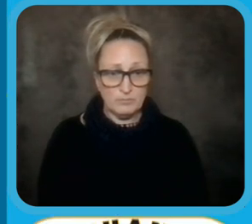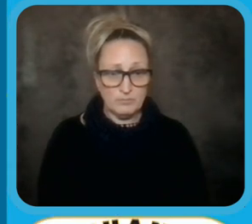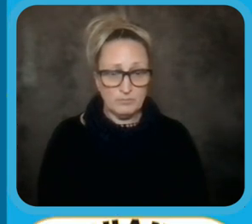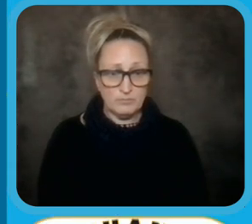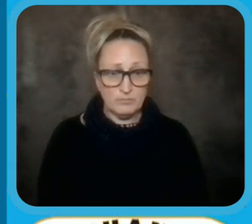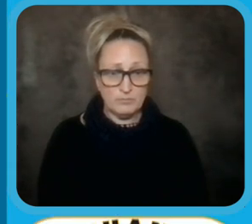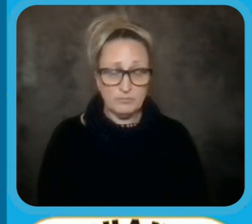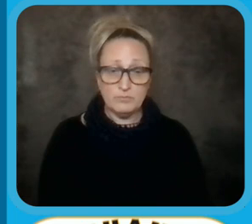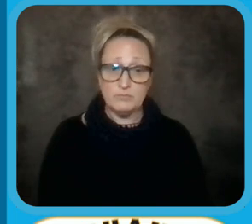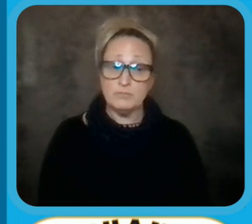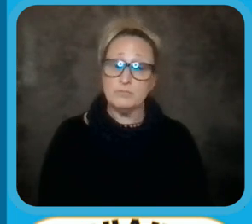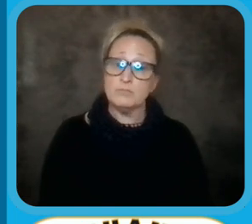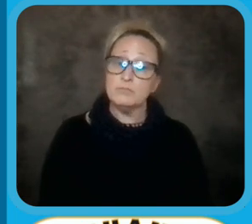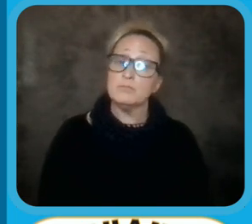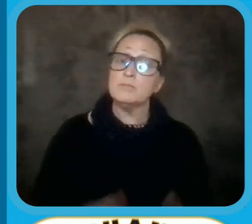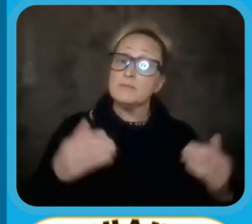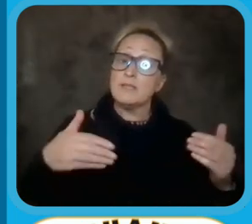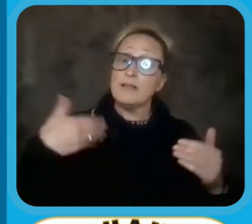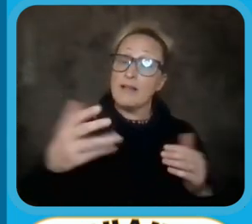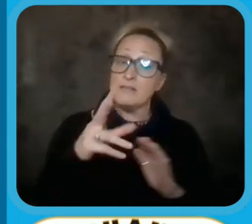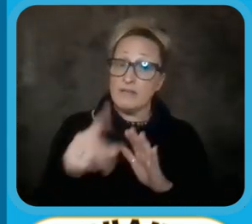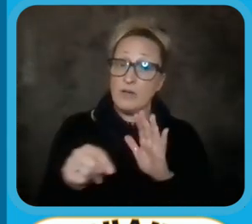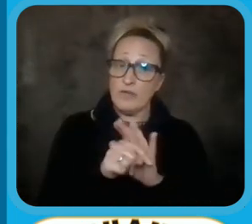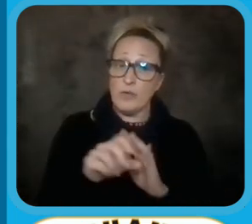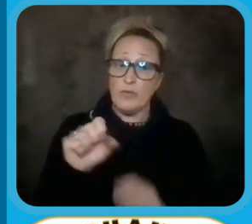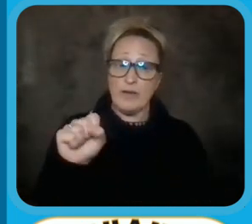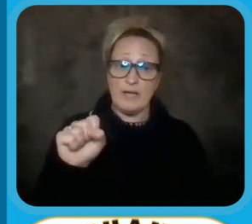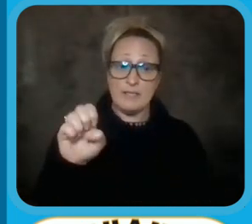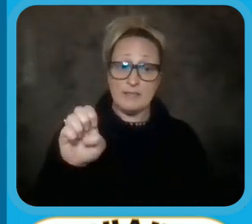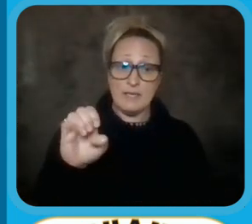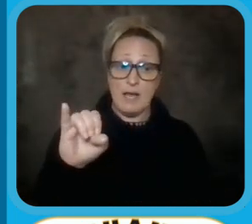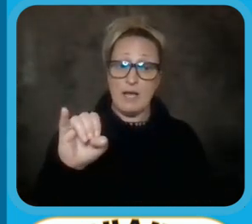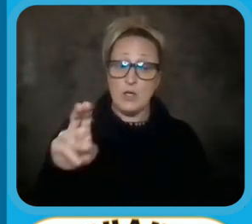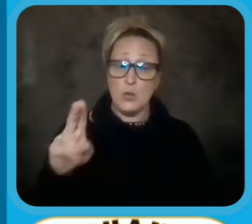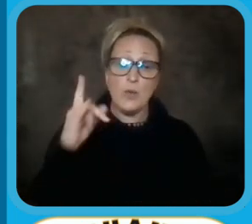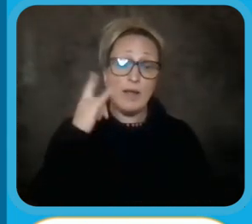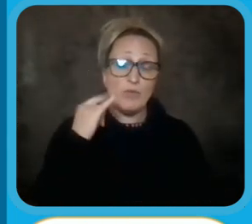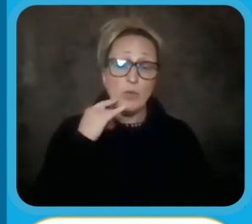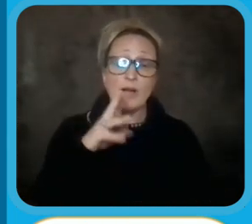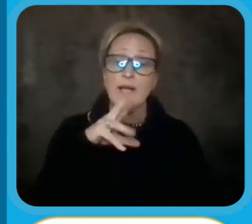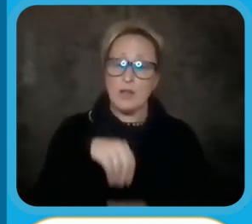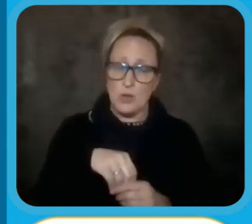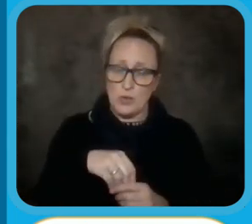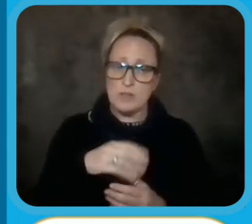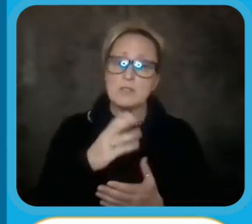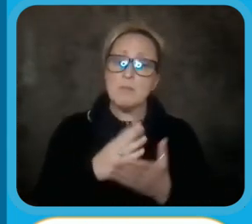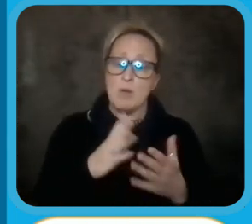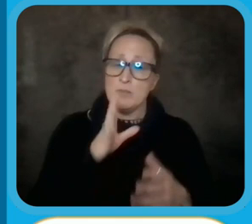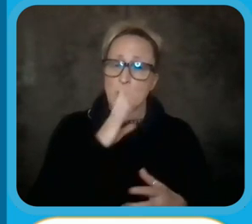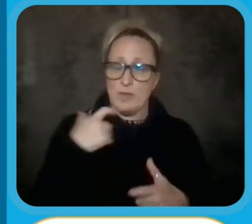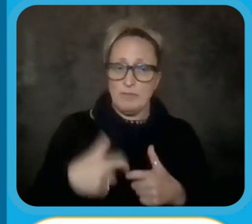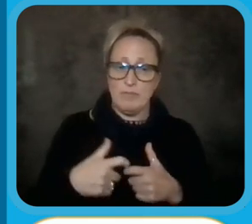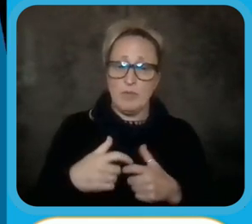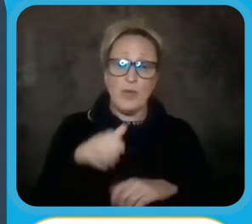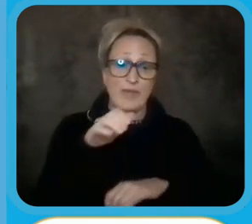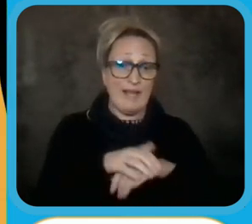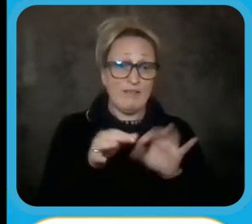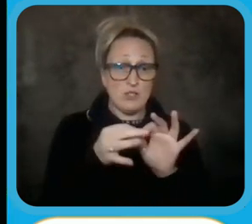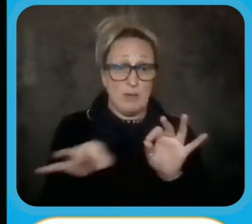Delegates and guests, the next video from SEIU California includes some spoken Spanish with English subtitles.